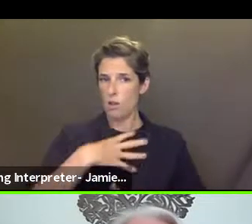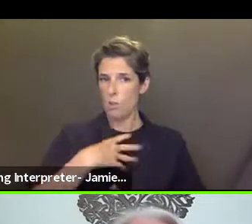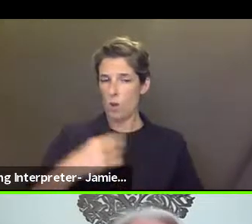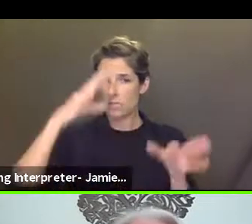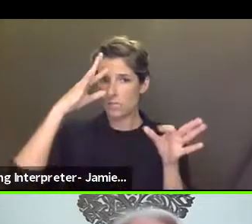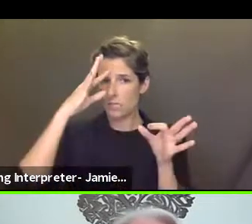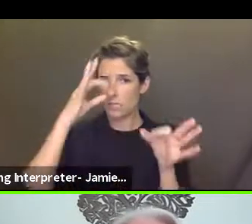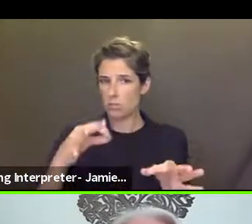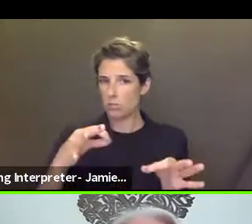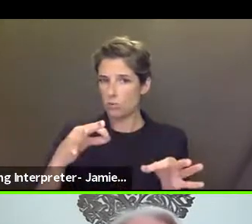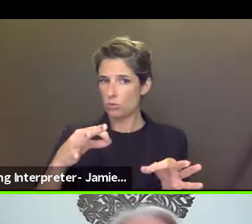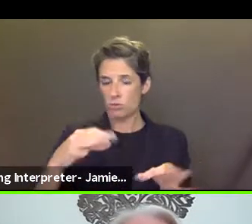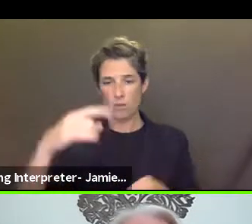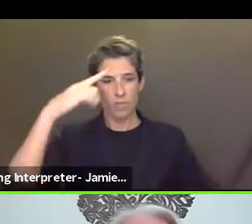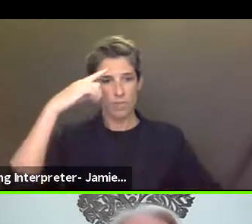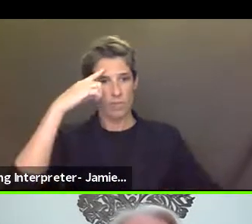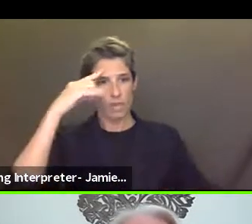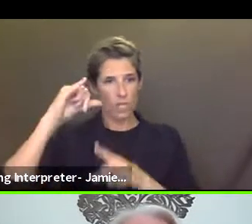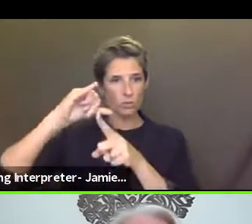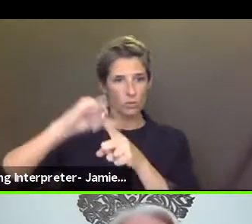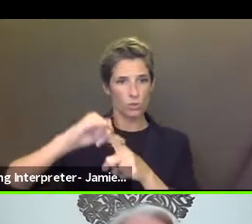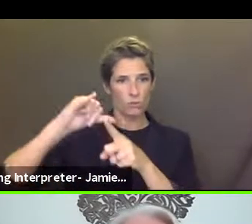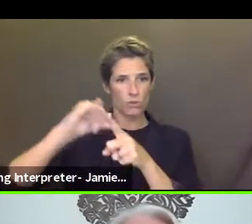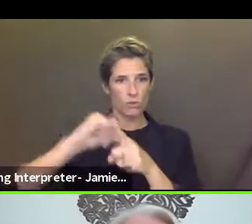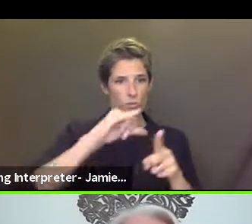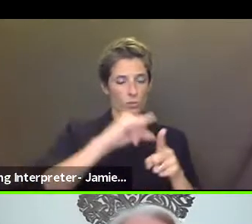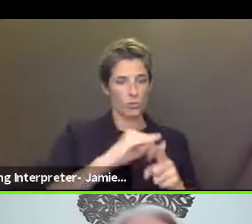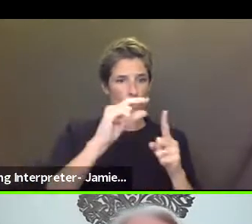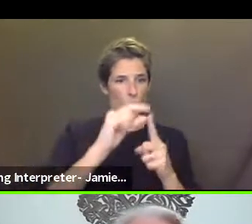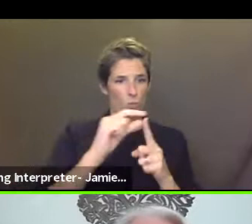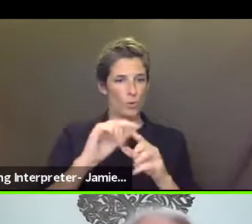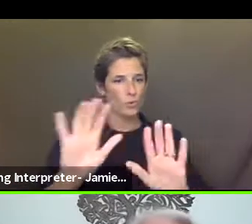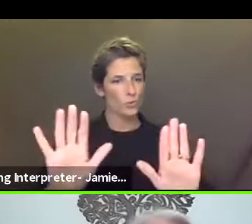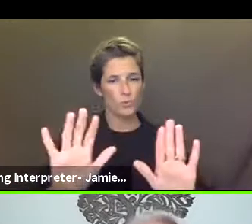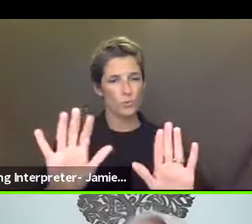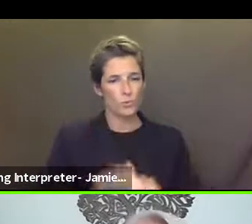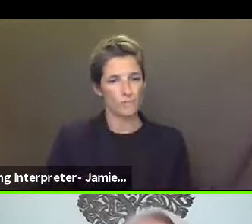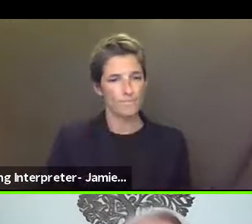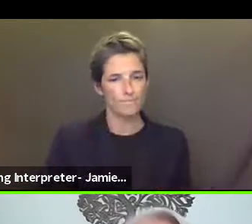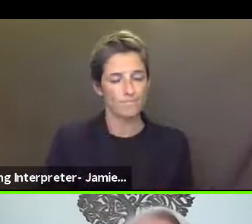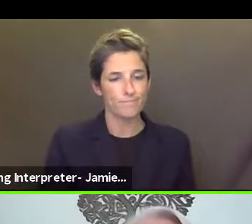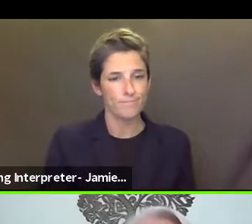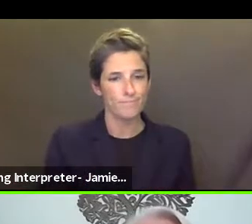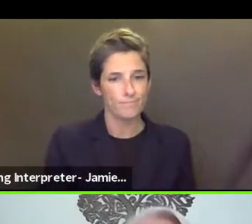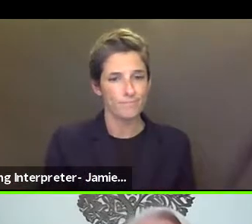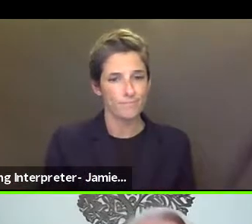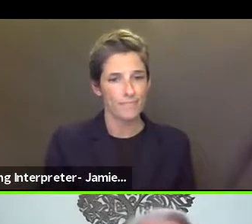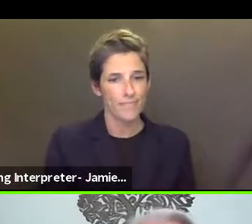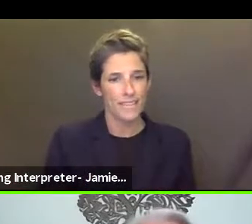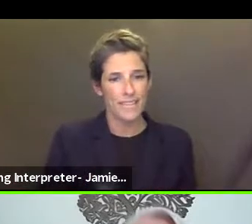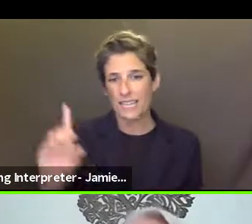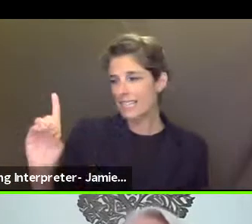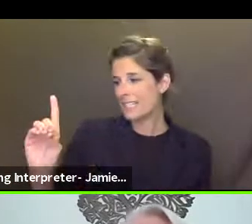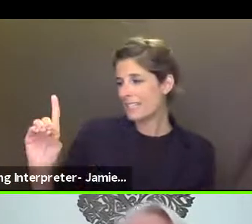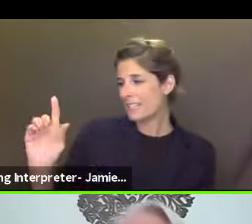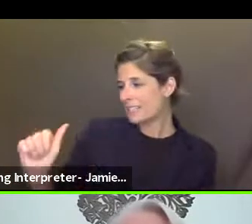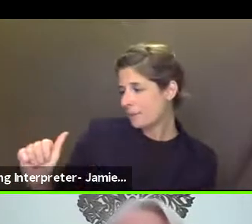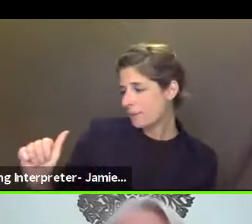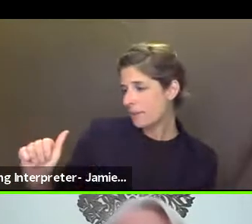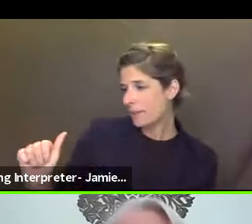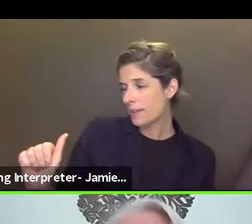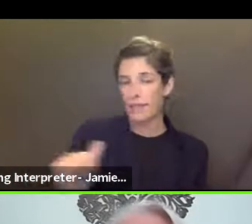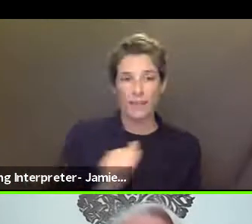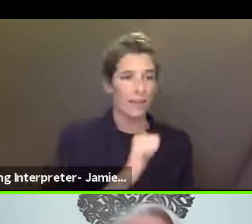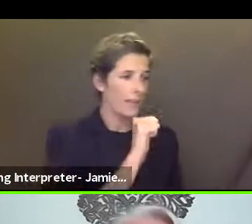to think and be in the world as people considered disabled and people considered